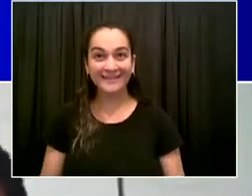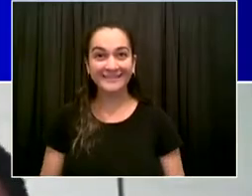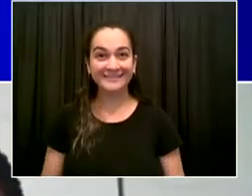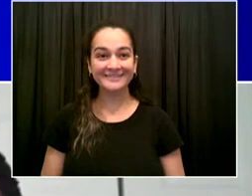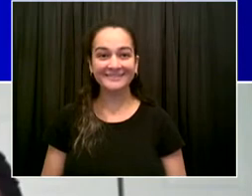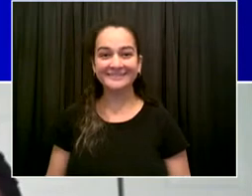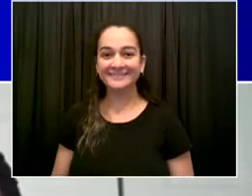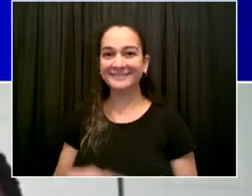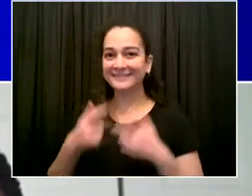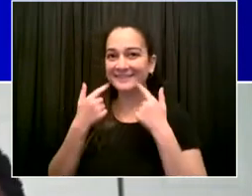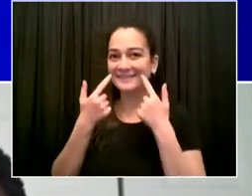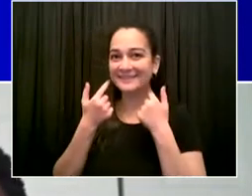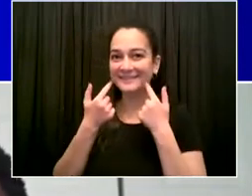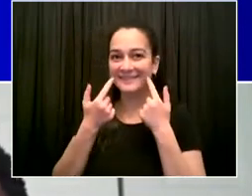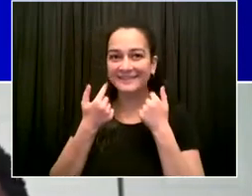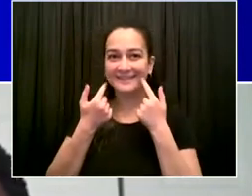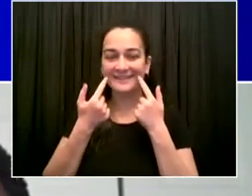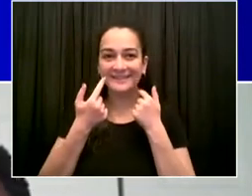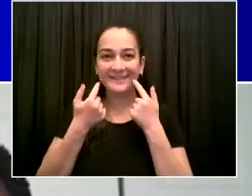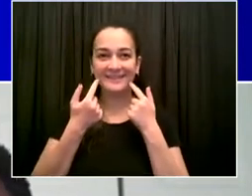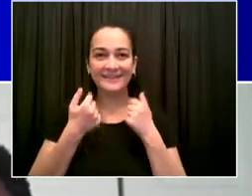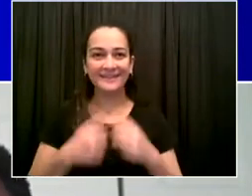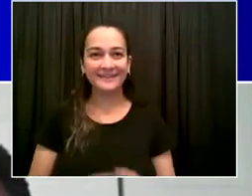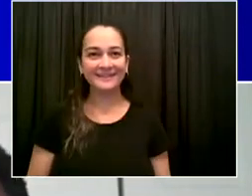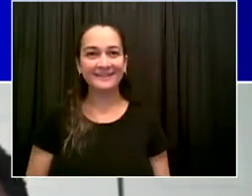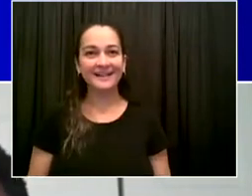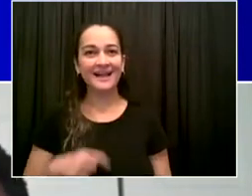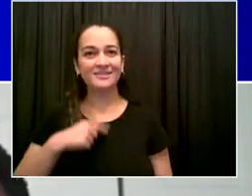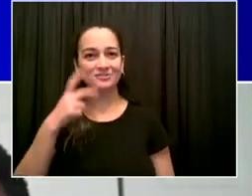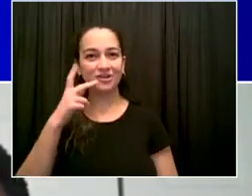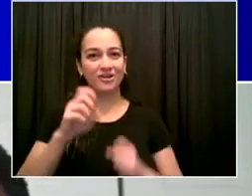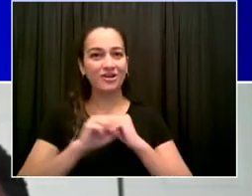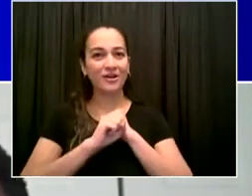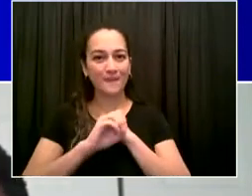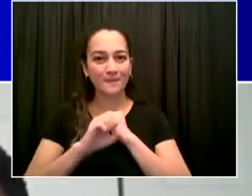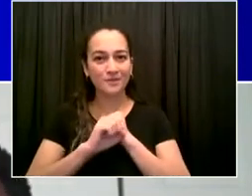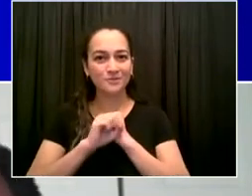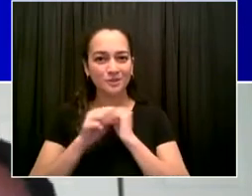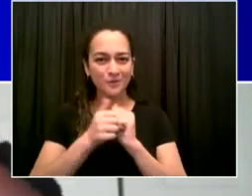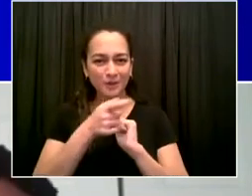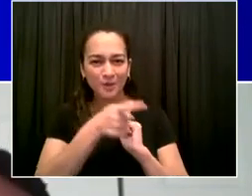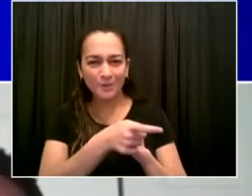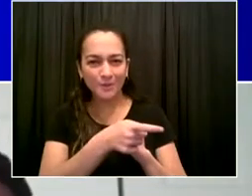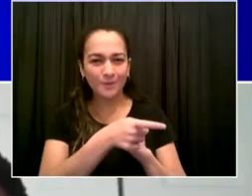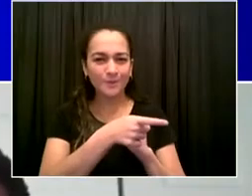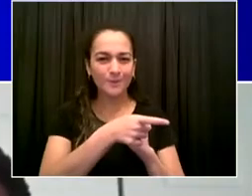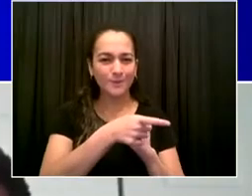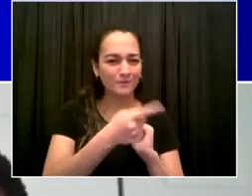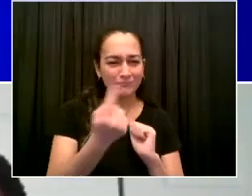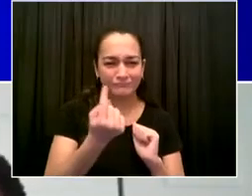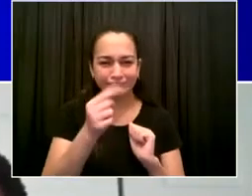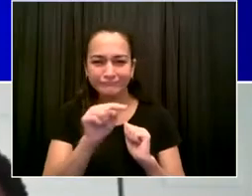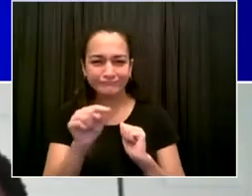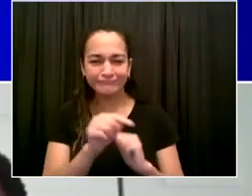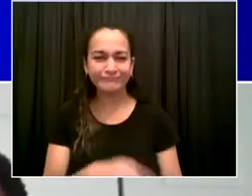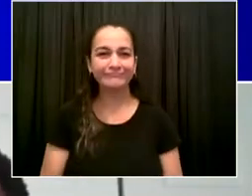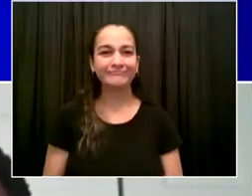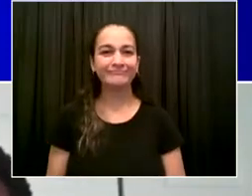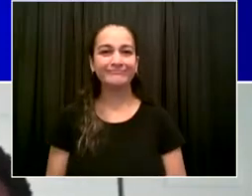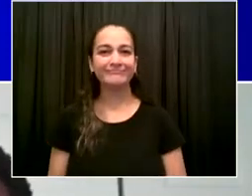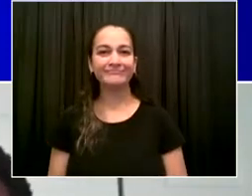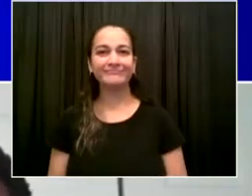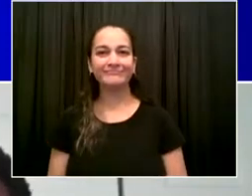By the way, I want to just say, you were having a very good time out there in Staten Island. I admired. You had every lyric